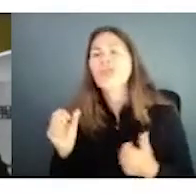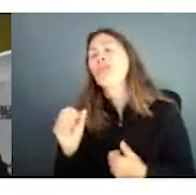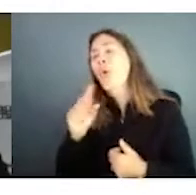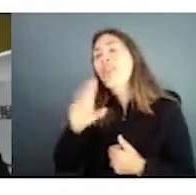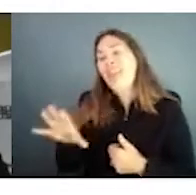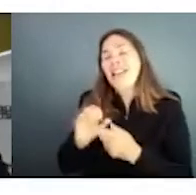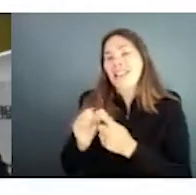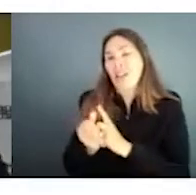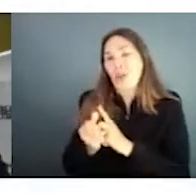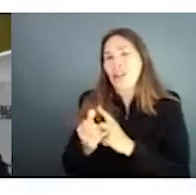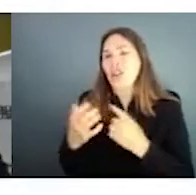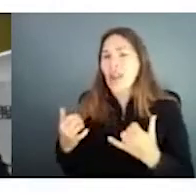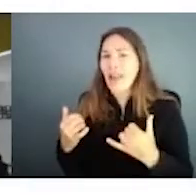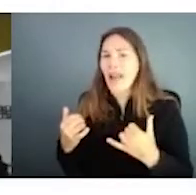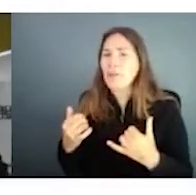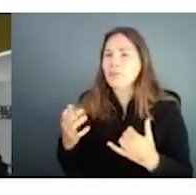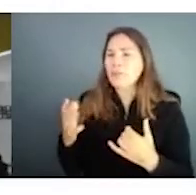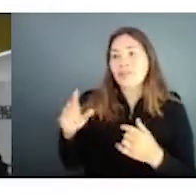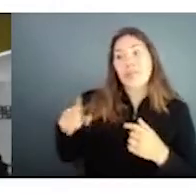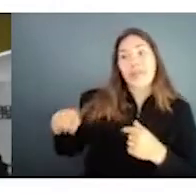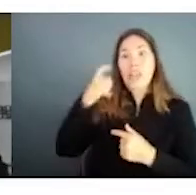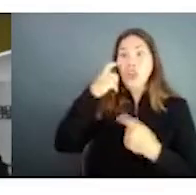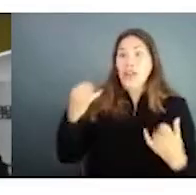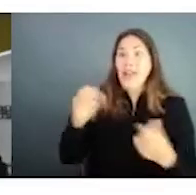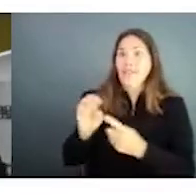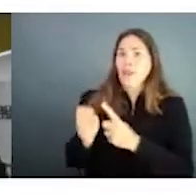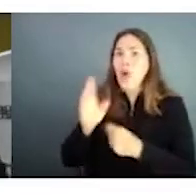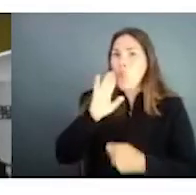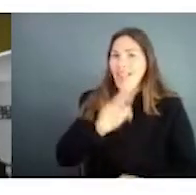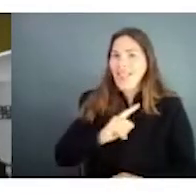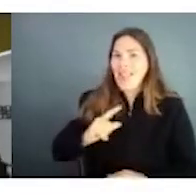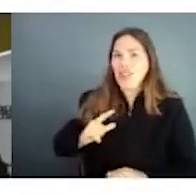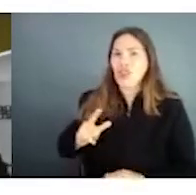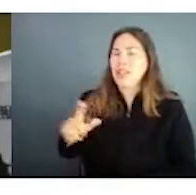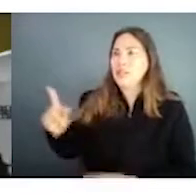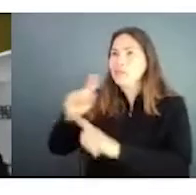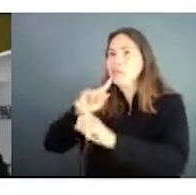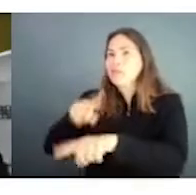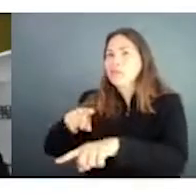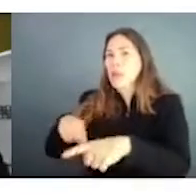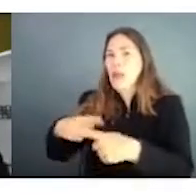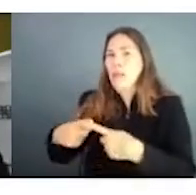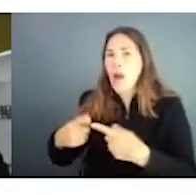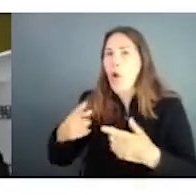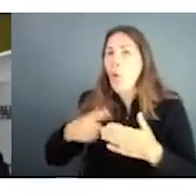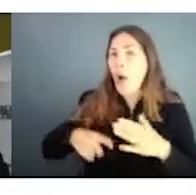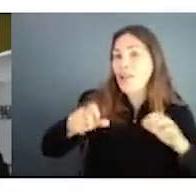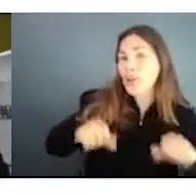situation with the current environment, and there's going to be legislation coming out about what should and shouldn't be